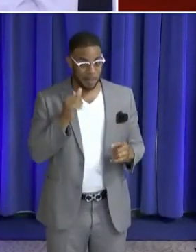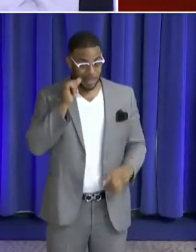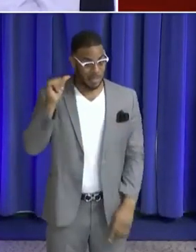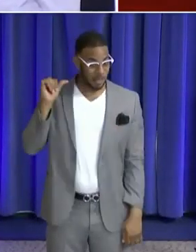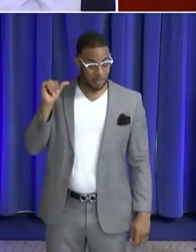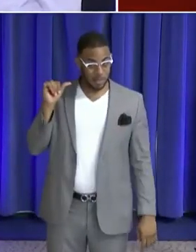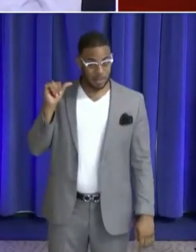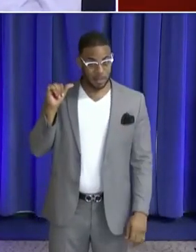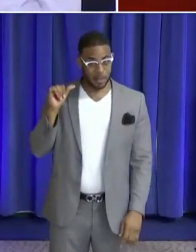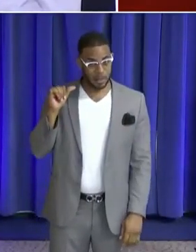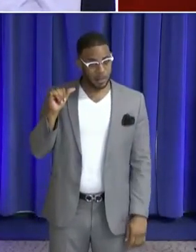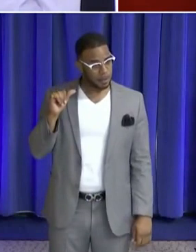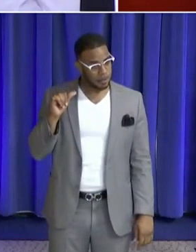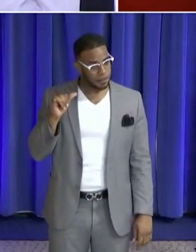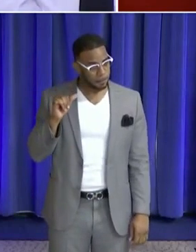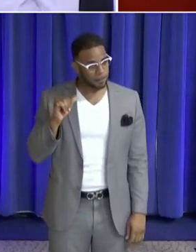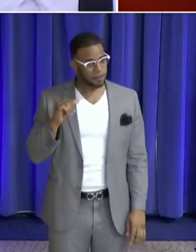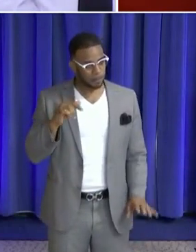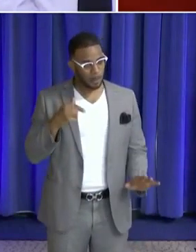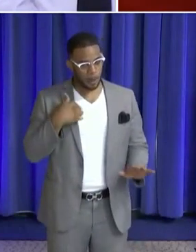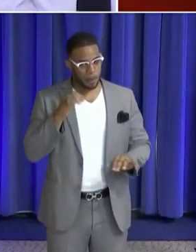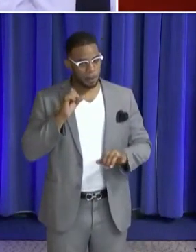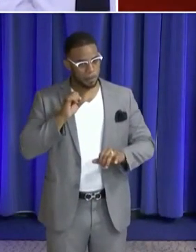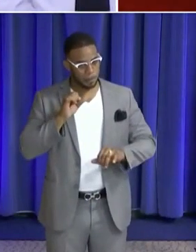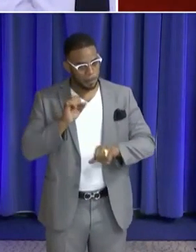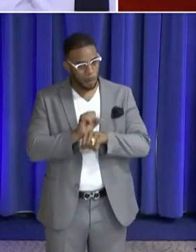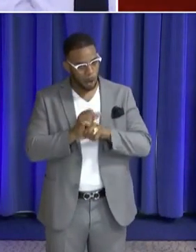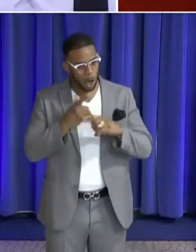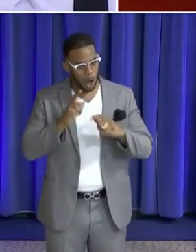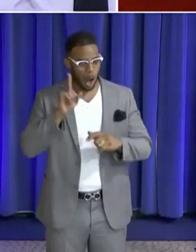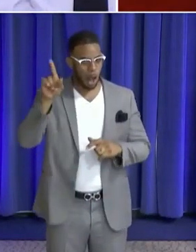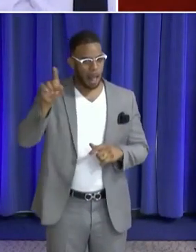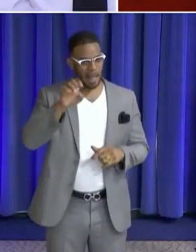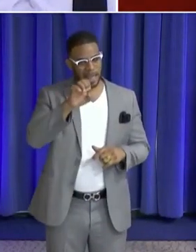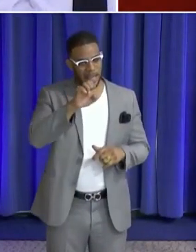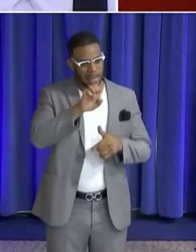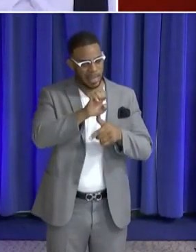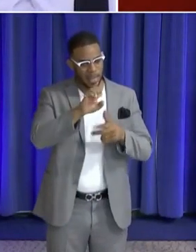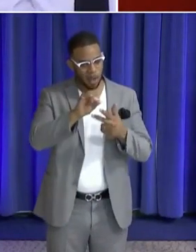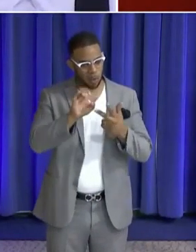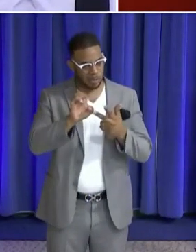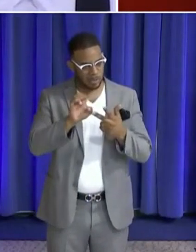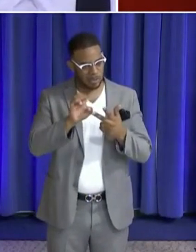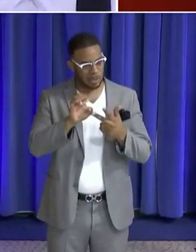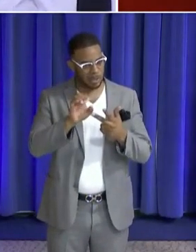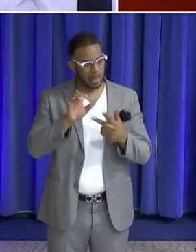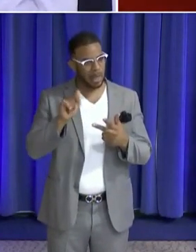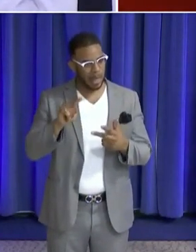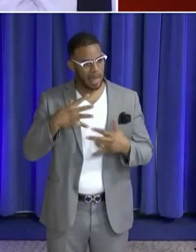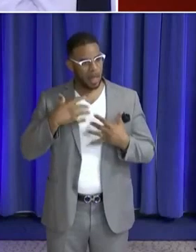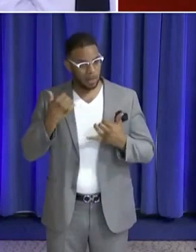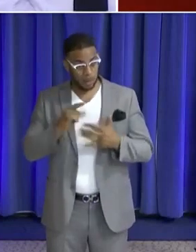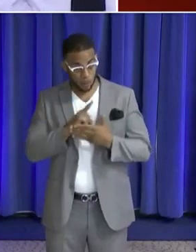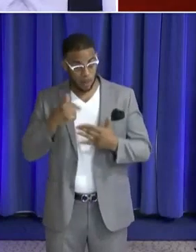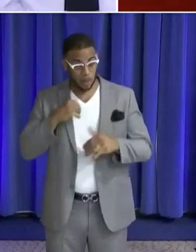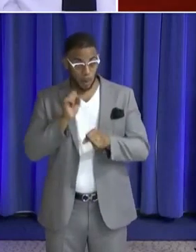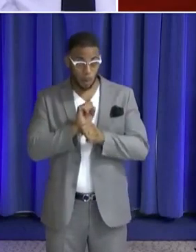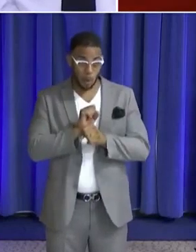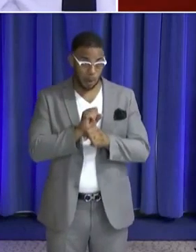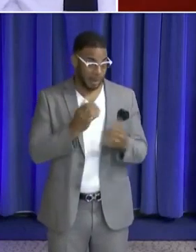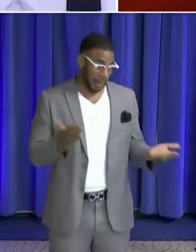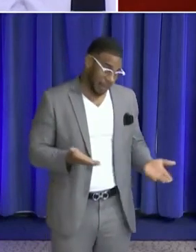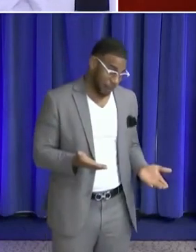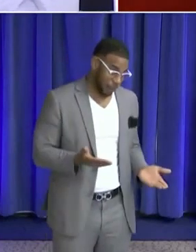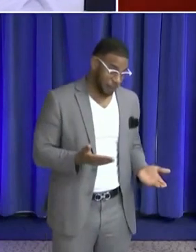Yesterday, I've been working largely over at our EOC at Health, and this week I've been working